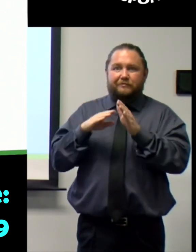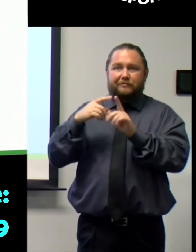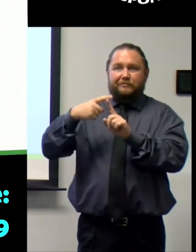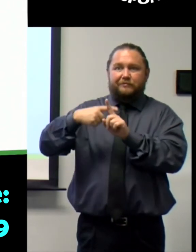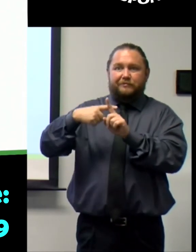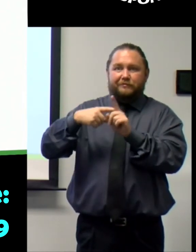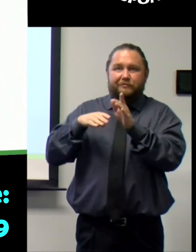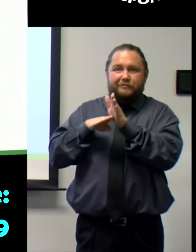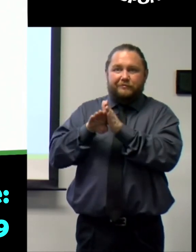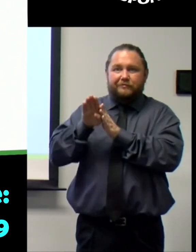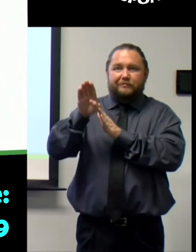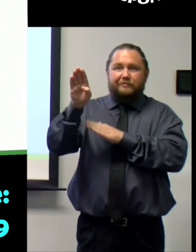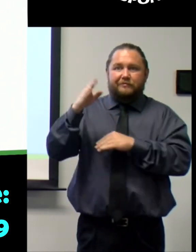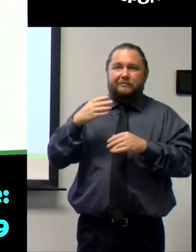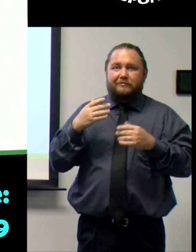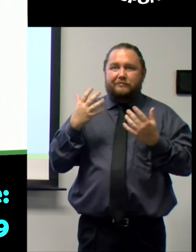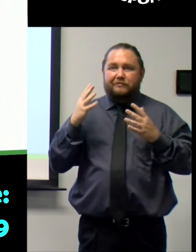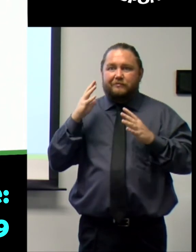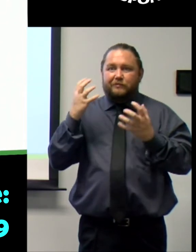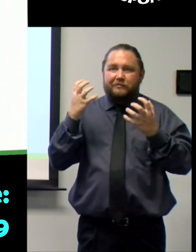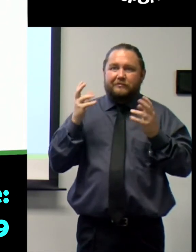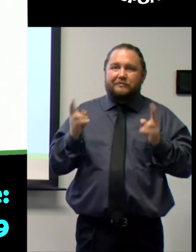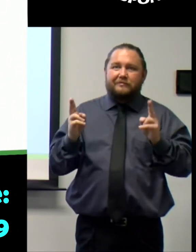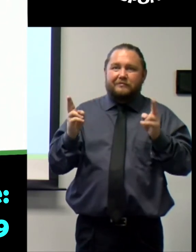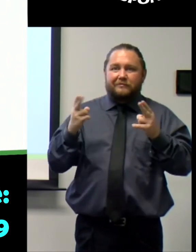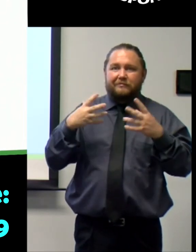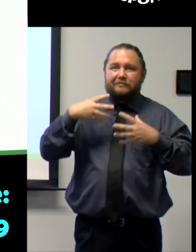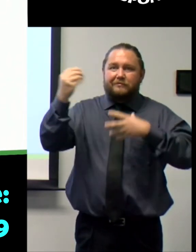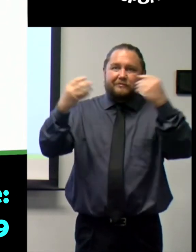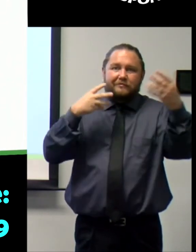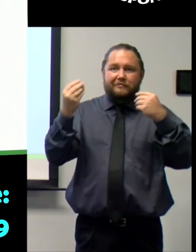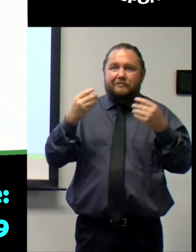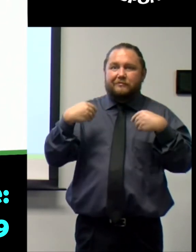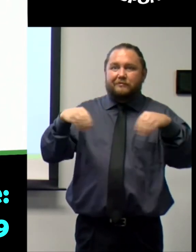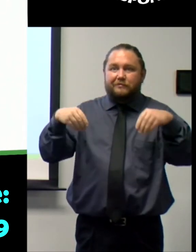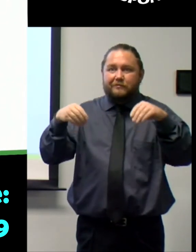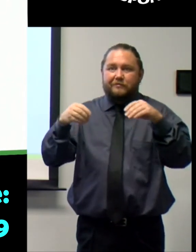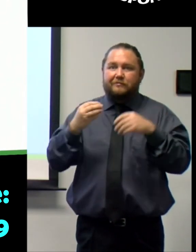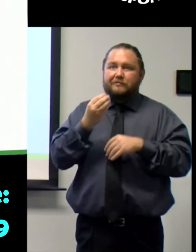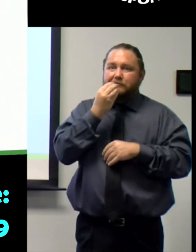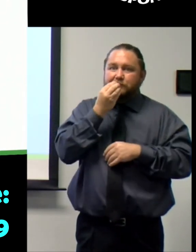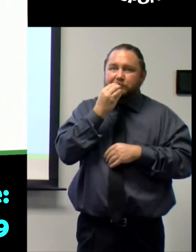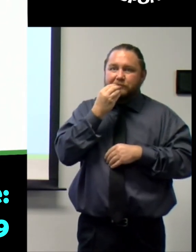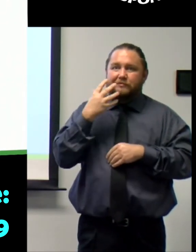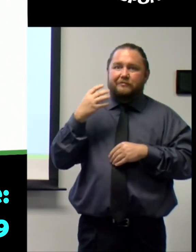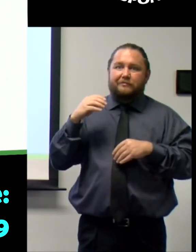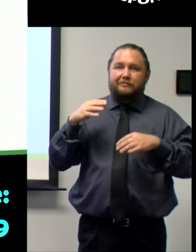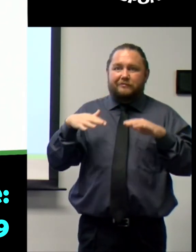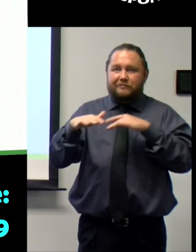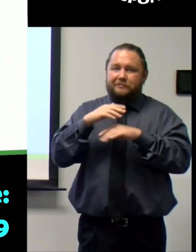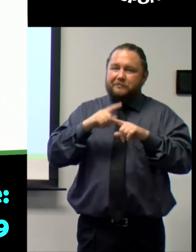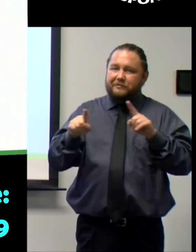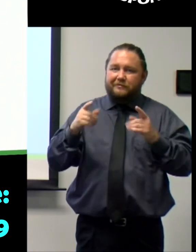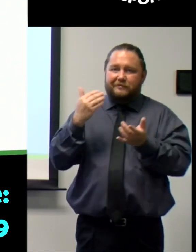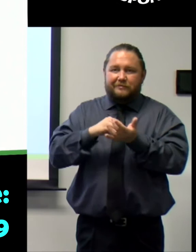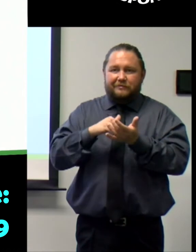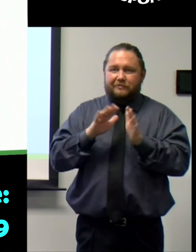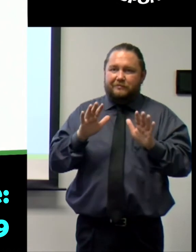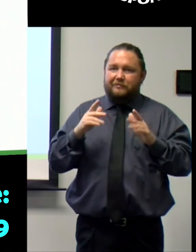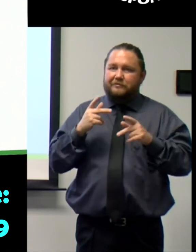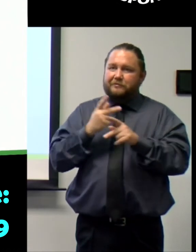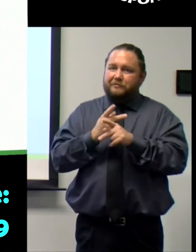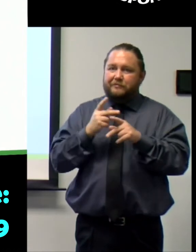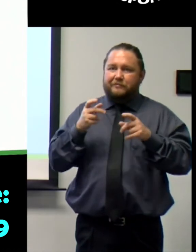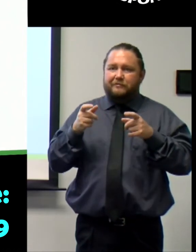retail stores, without increasing exposure to ourselves and to our most vulnerable populations.